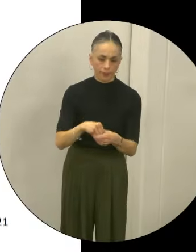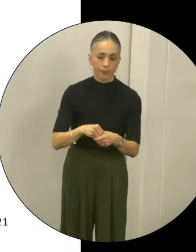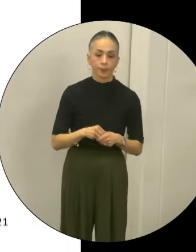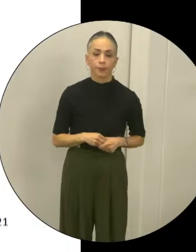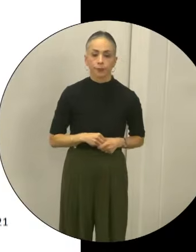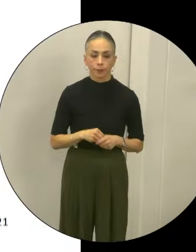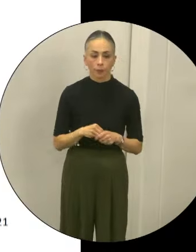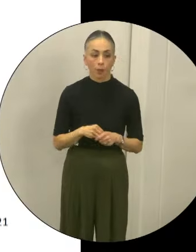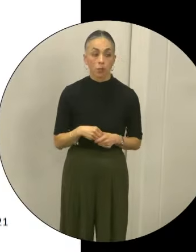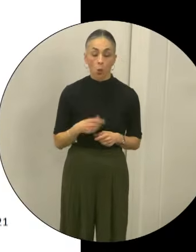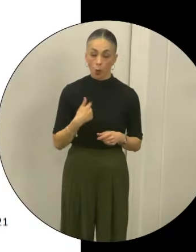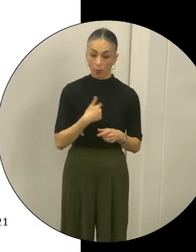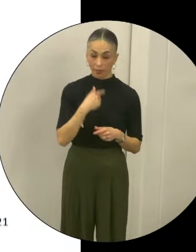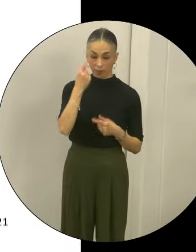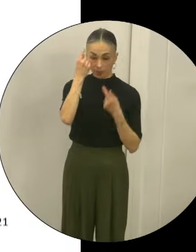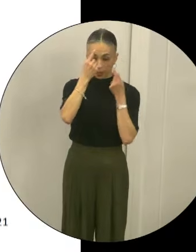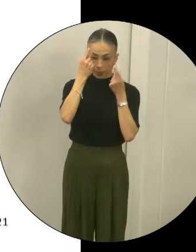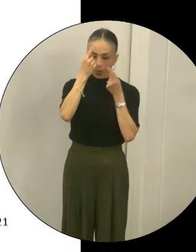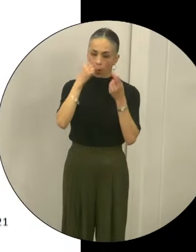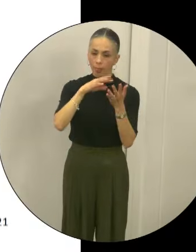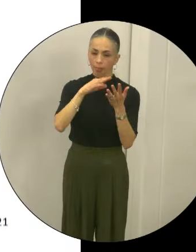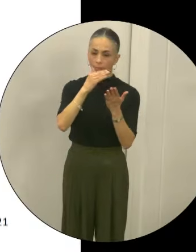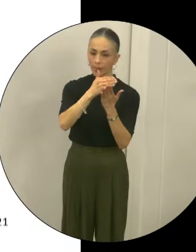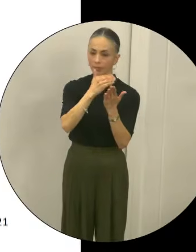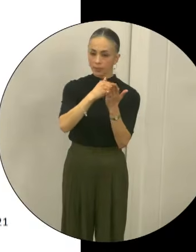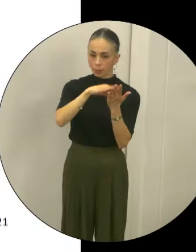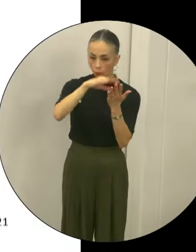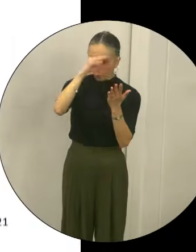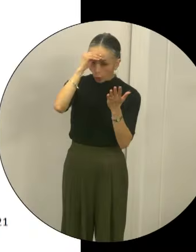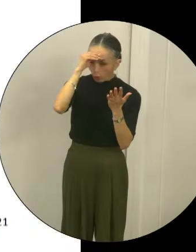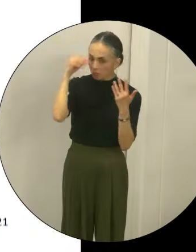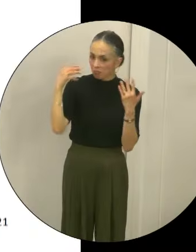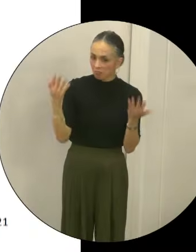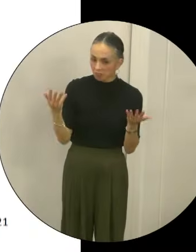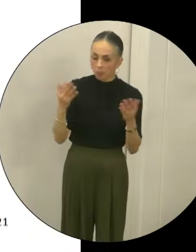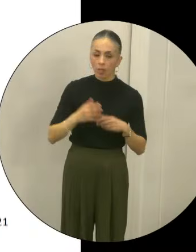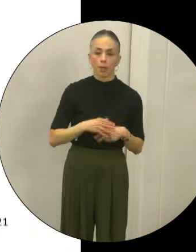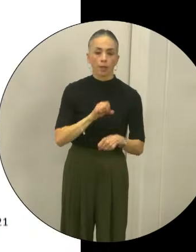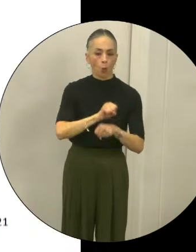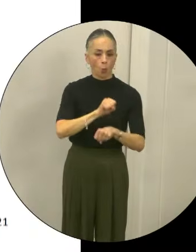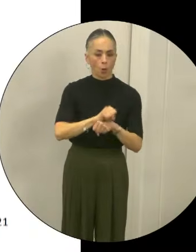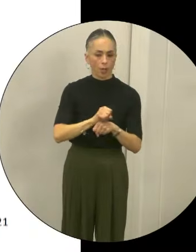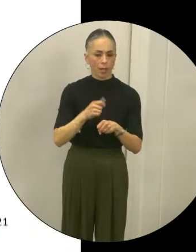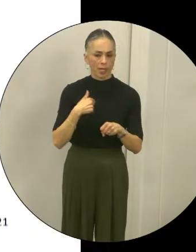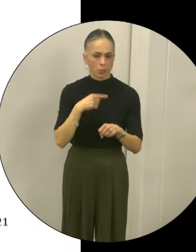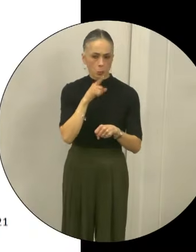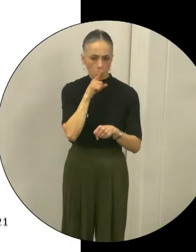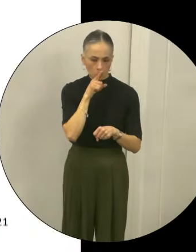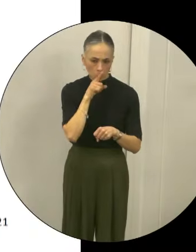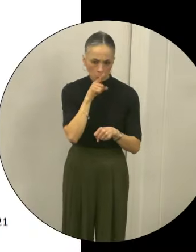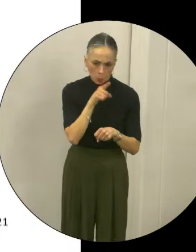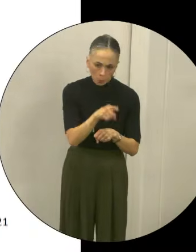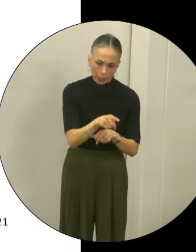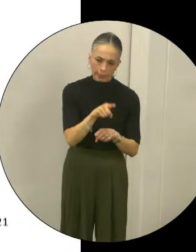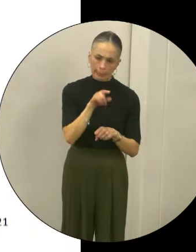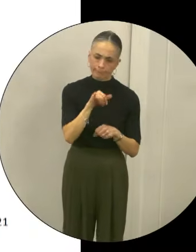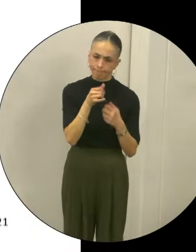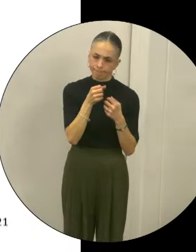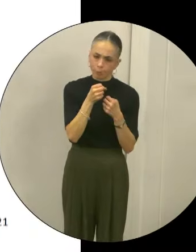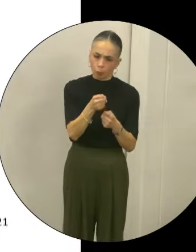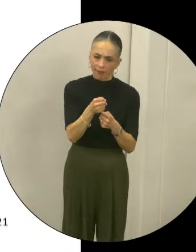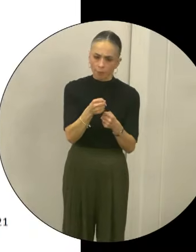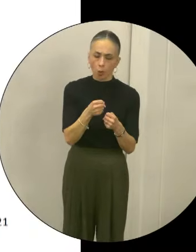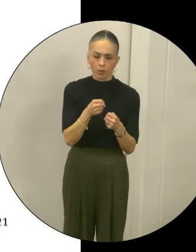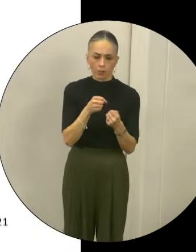So when we think about our lessons learned, this work has reinforced 2 key lessons. First, we